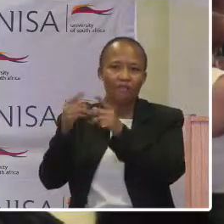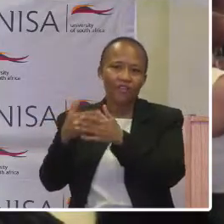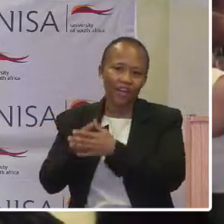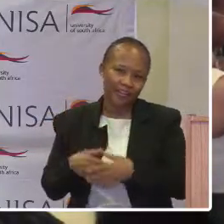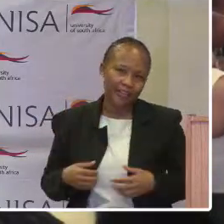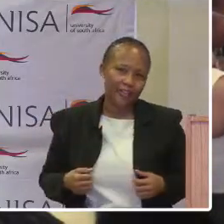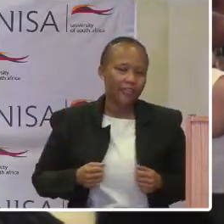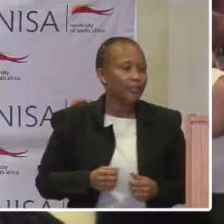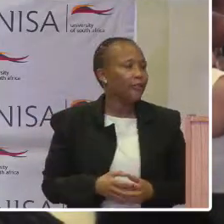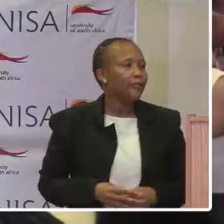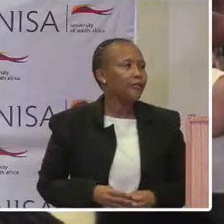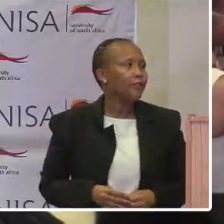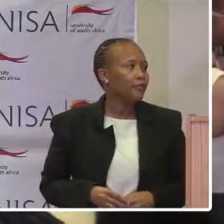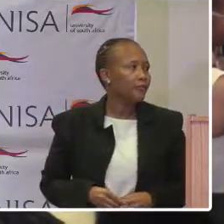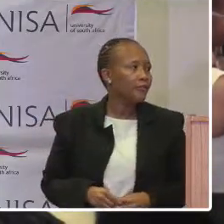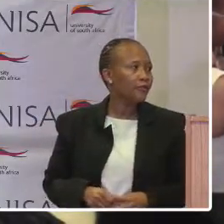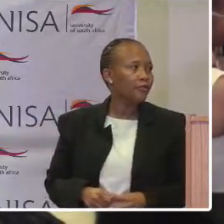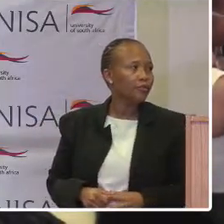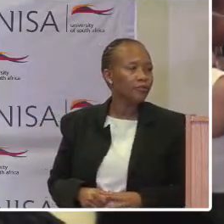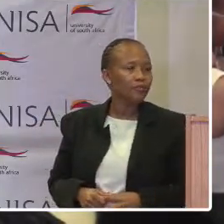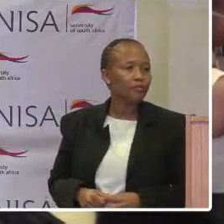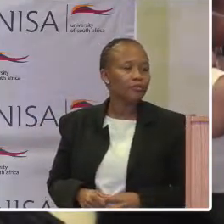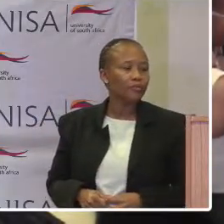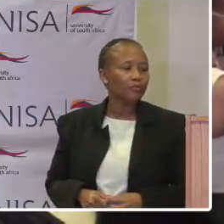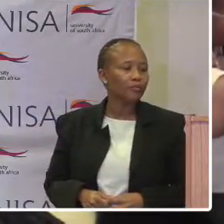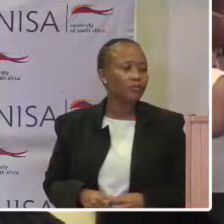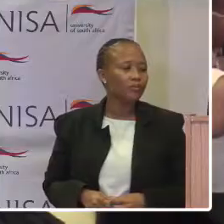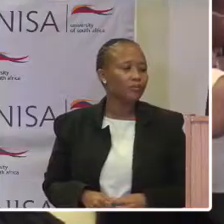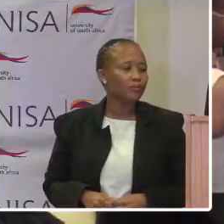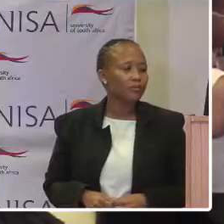I think we have a microphone.